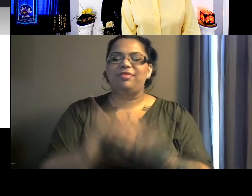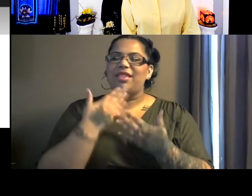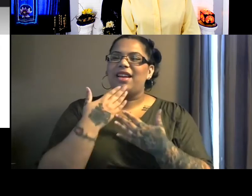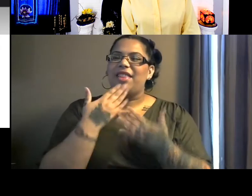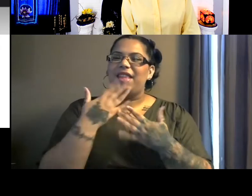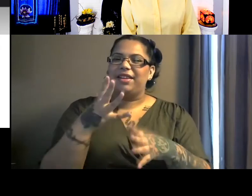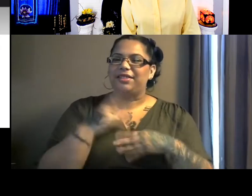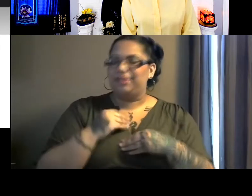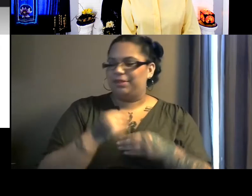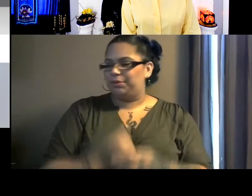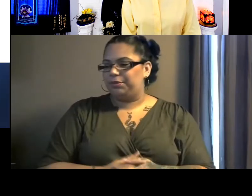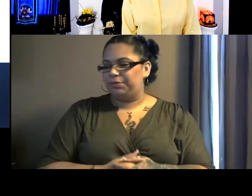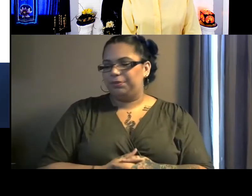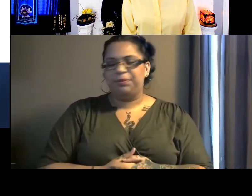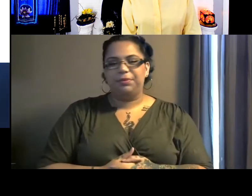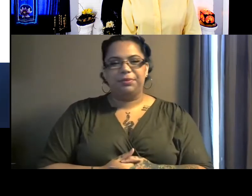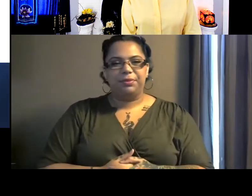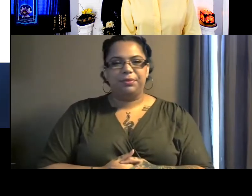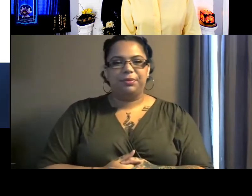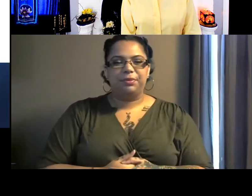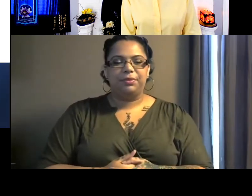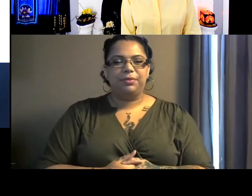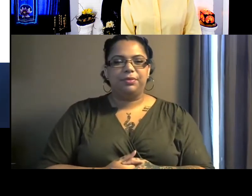your cooperation.